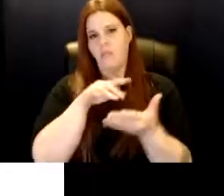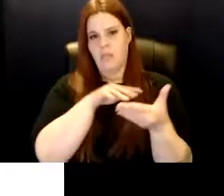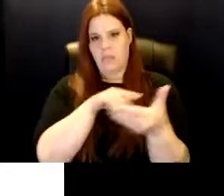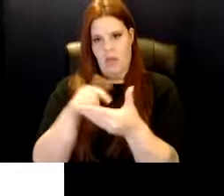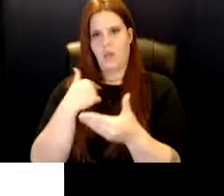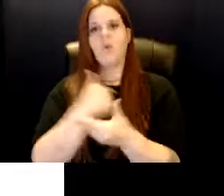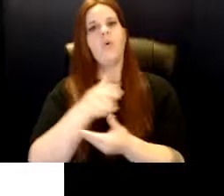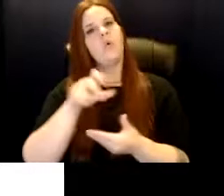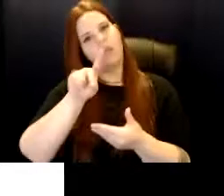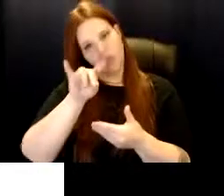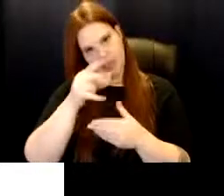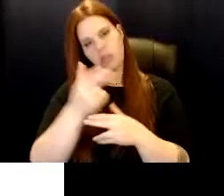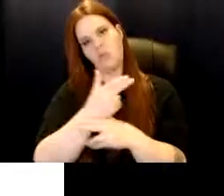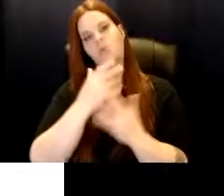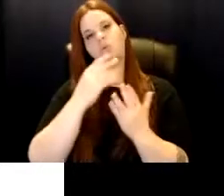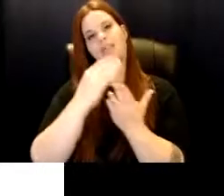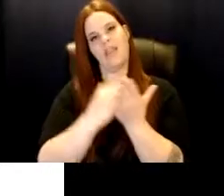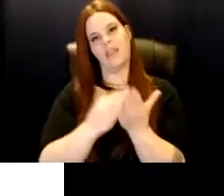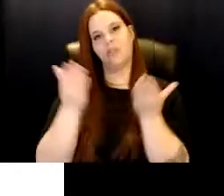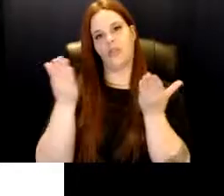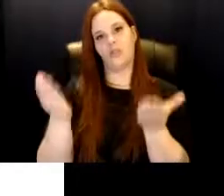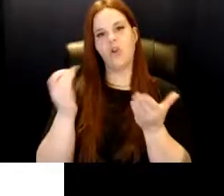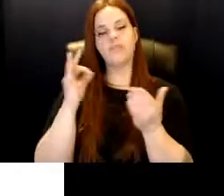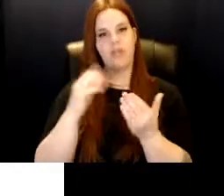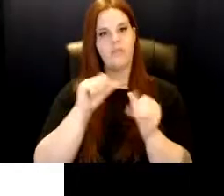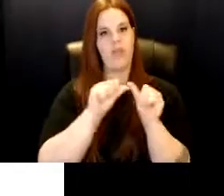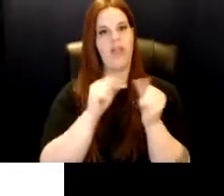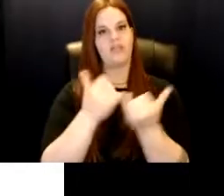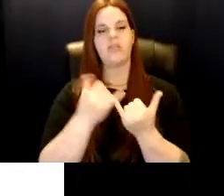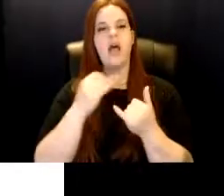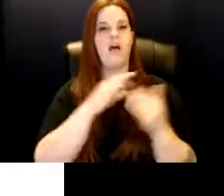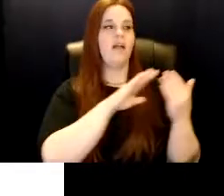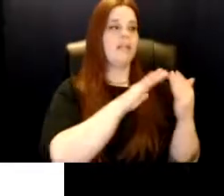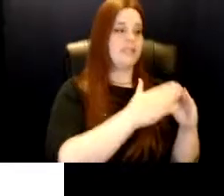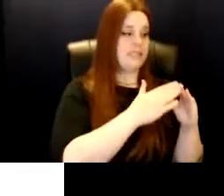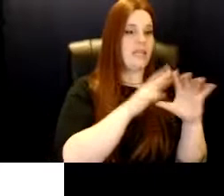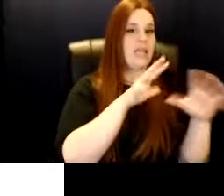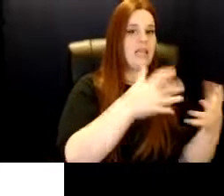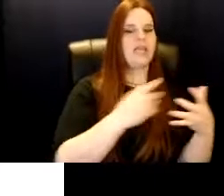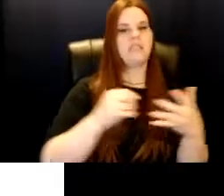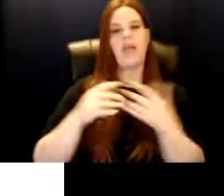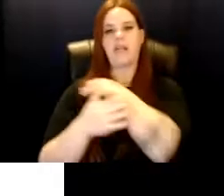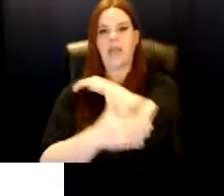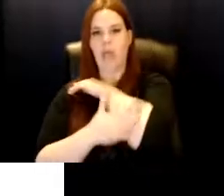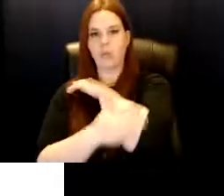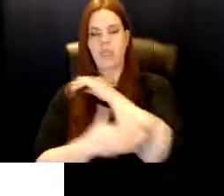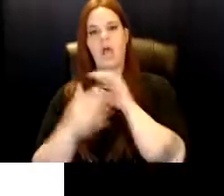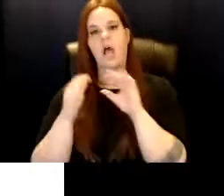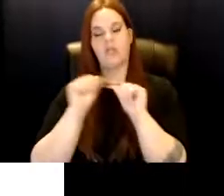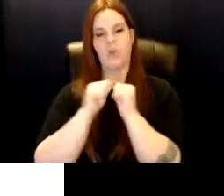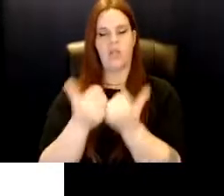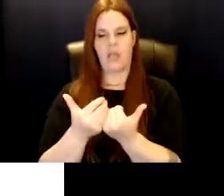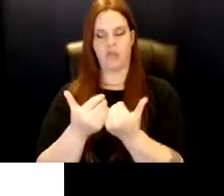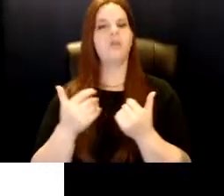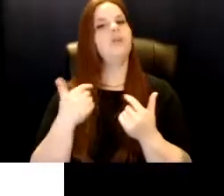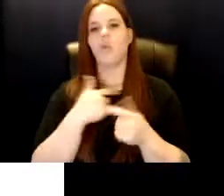use the listservs of the agencies, of the city leagues and the county associations, and therefore we're not able to